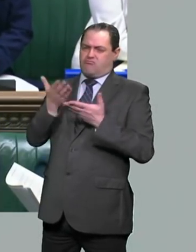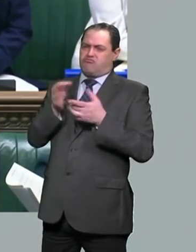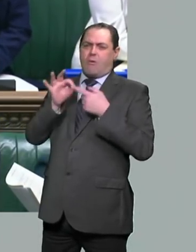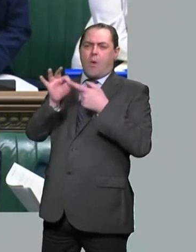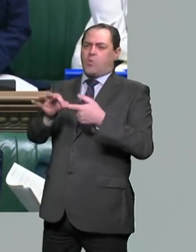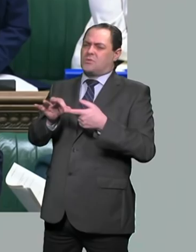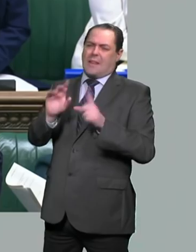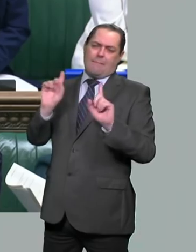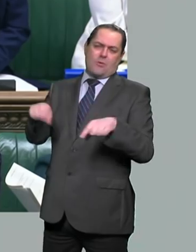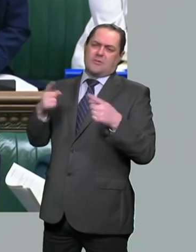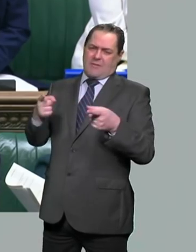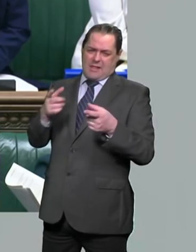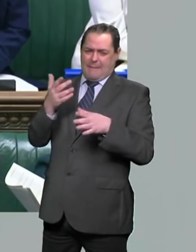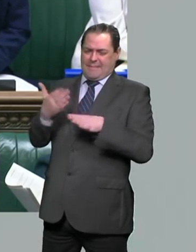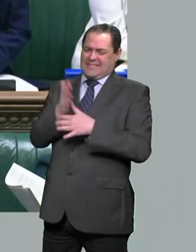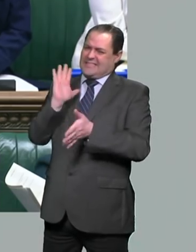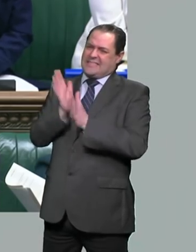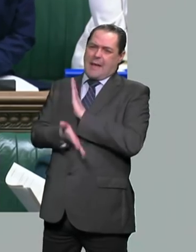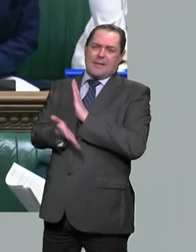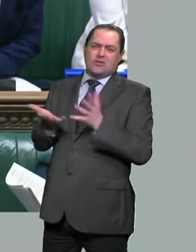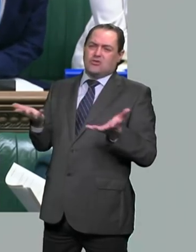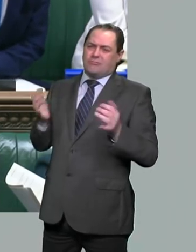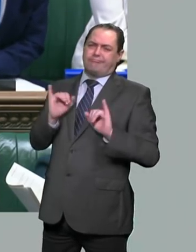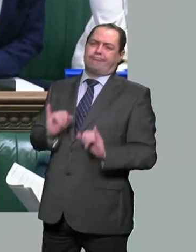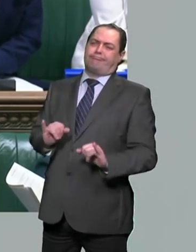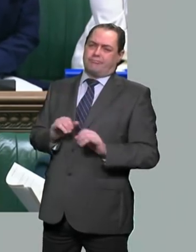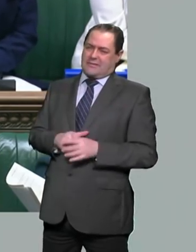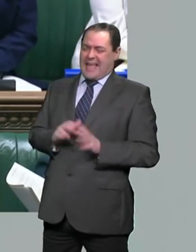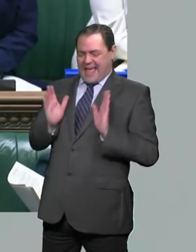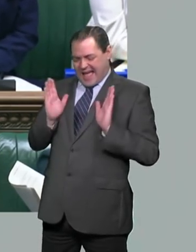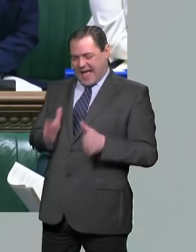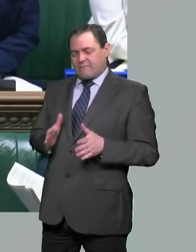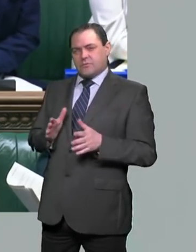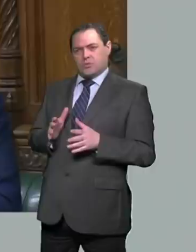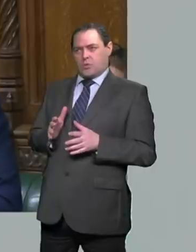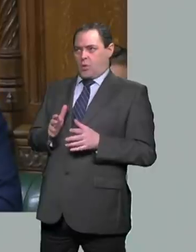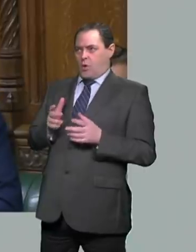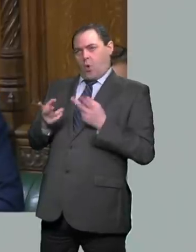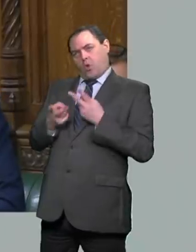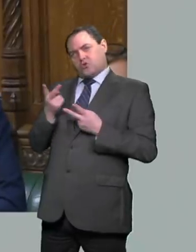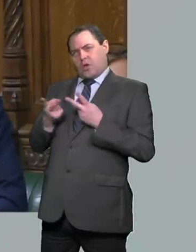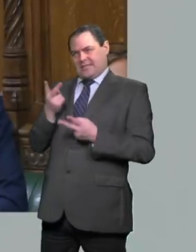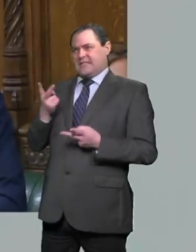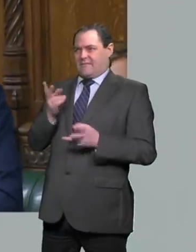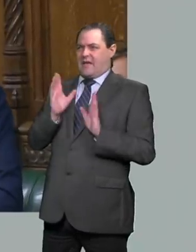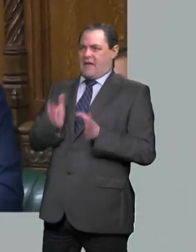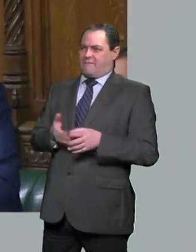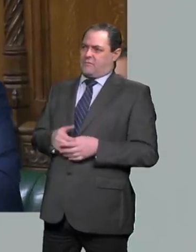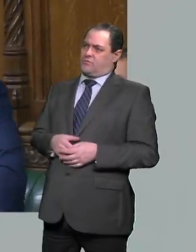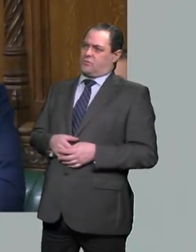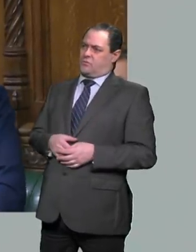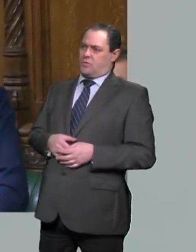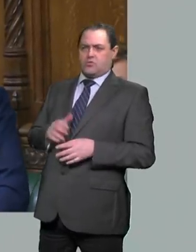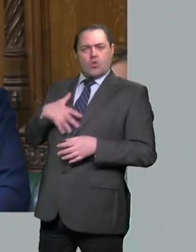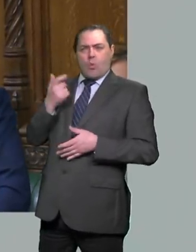more damage to businesses and residents in Manchester. So we must find an alternative, Mr. Speaker, that doesn't